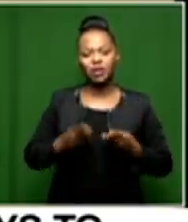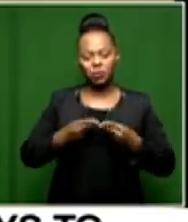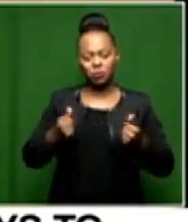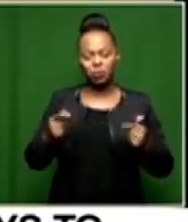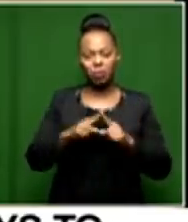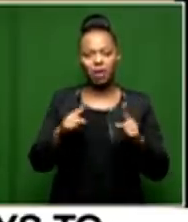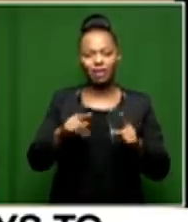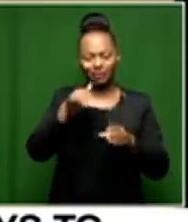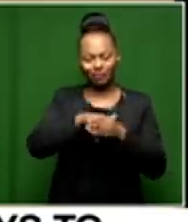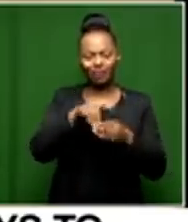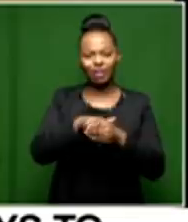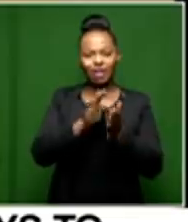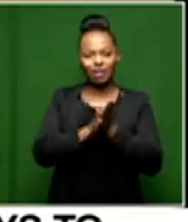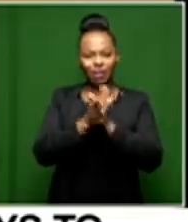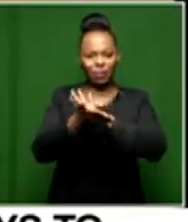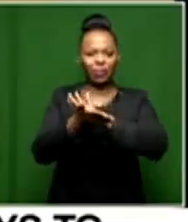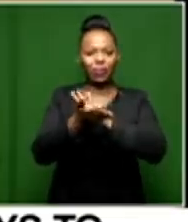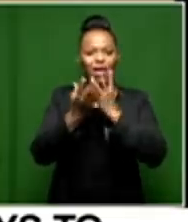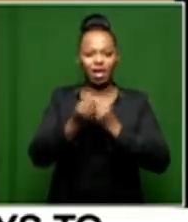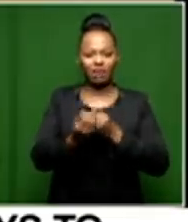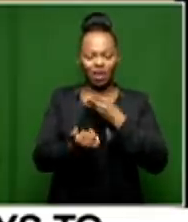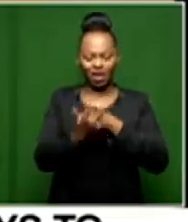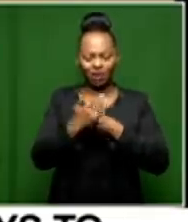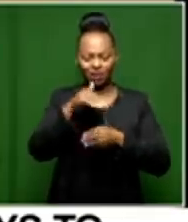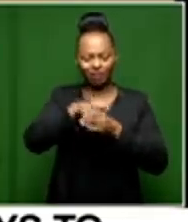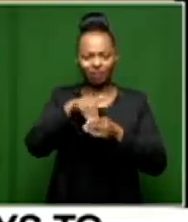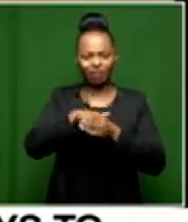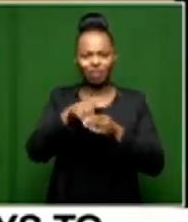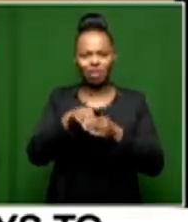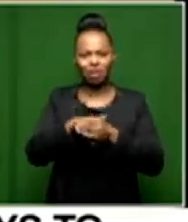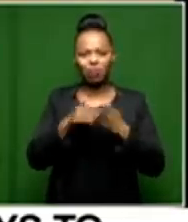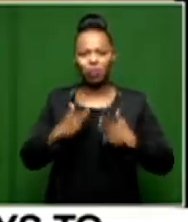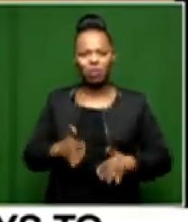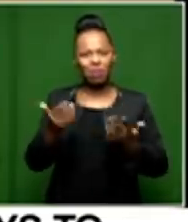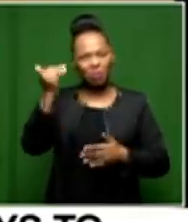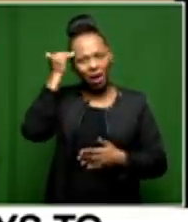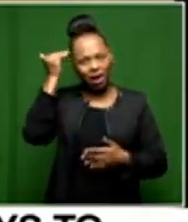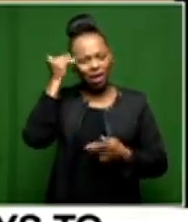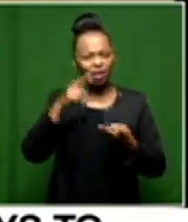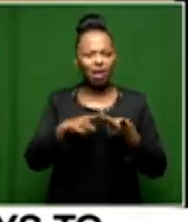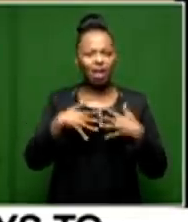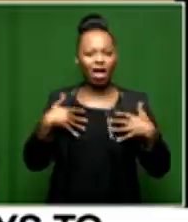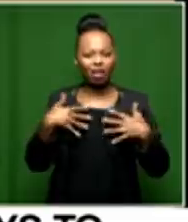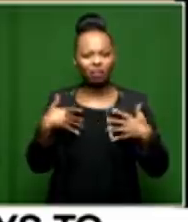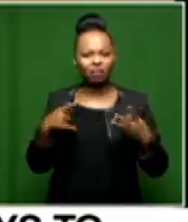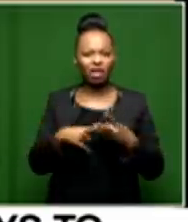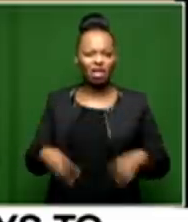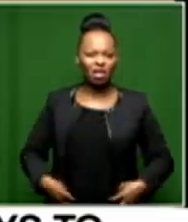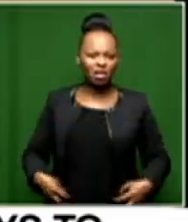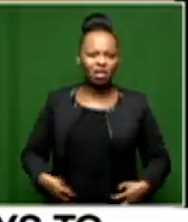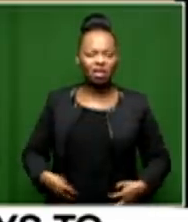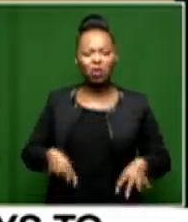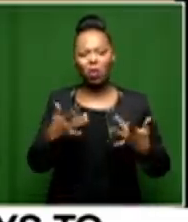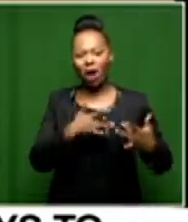it did is still having effects on the parts of the body which were affected. So whether it was the brain or the lungs or the liver or the kidneys or the heart